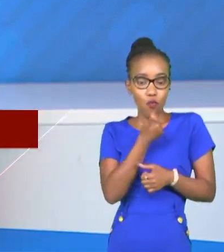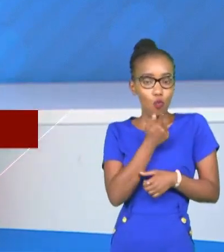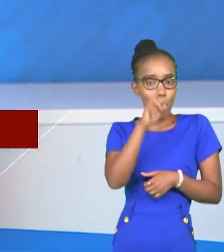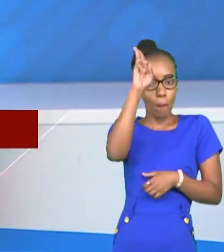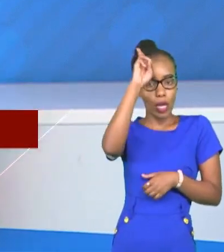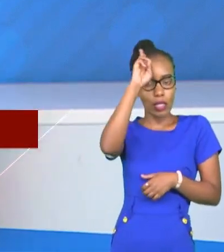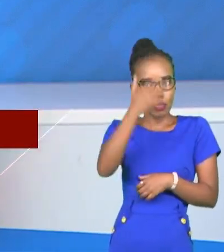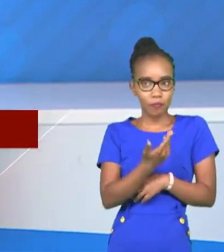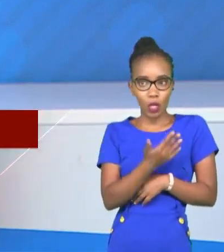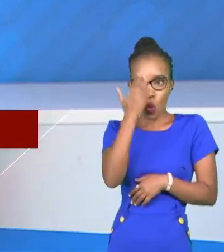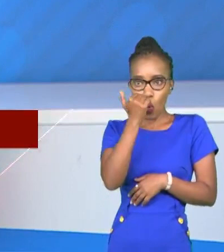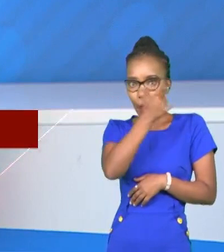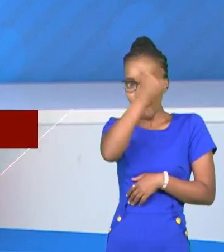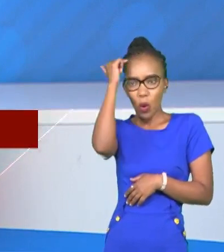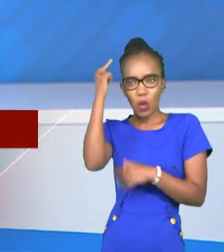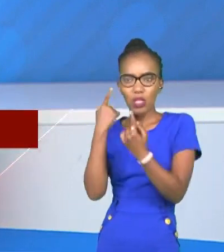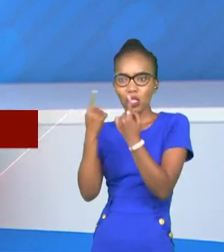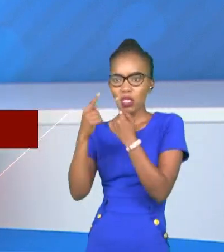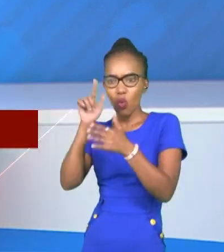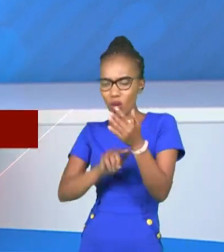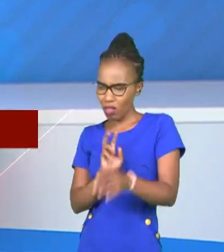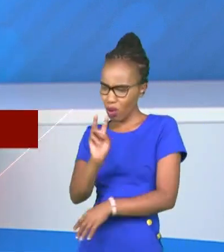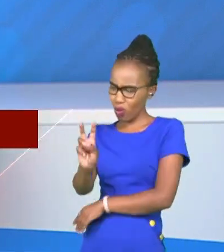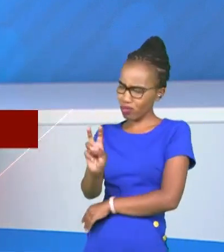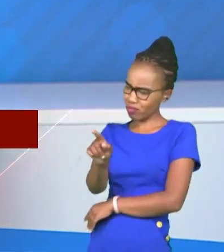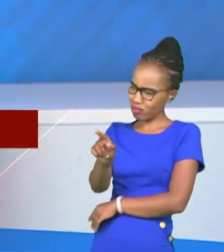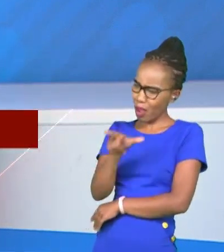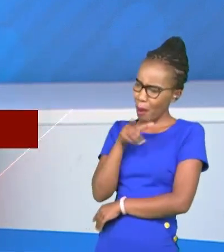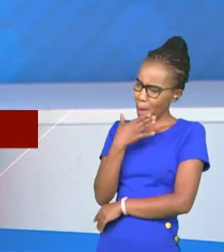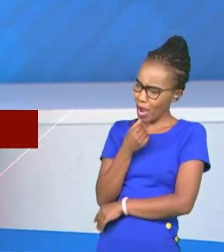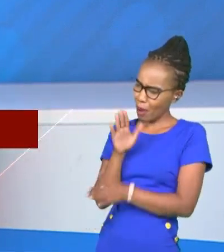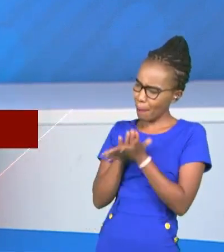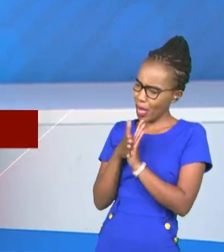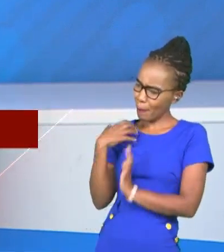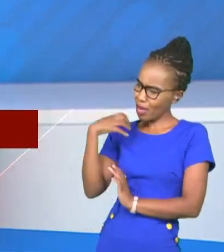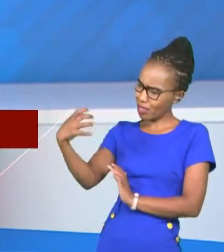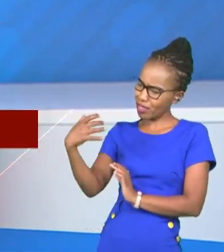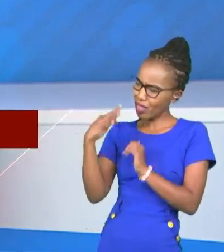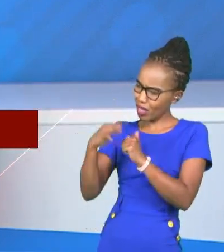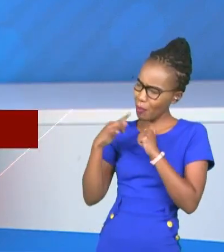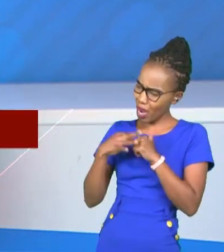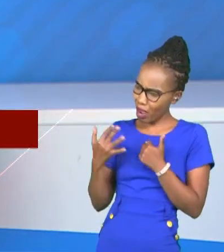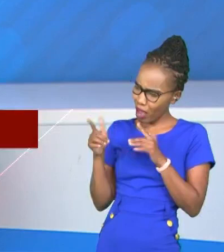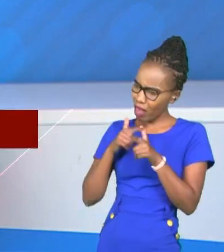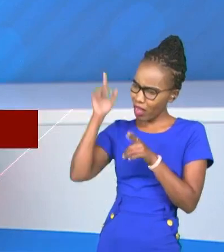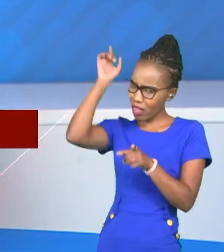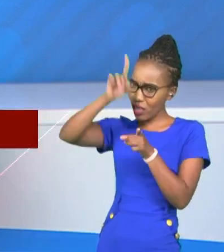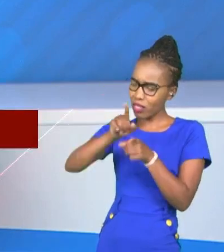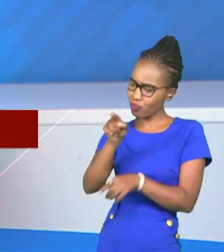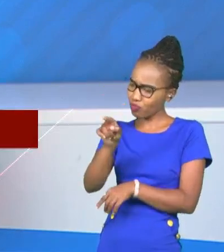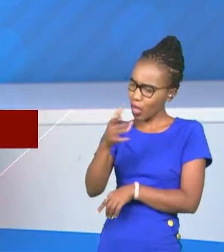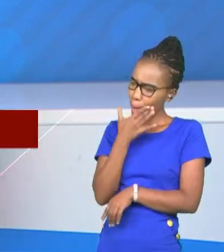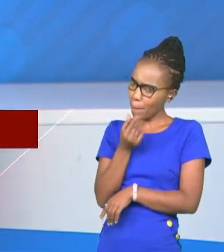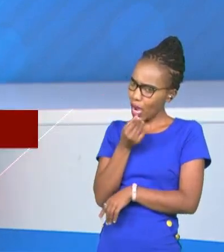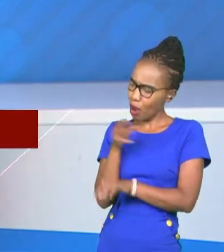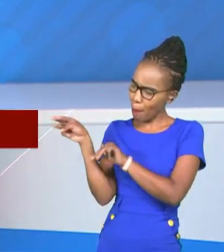by. Because they are saying, they are looking at me, this guy is becoming rich in Kibera. And they decided to tell me, no, this guy